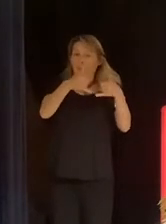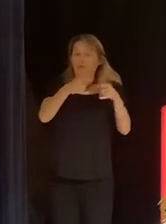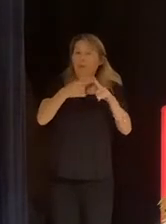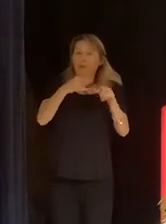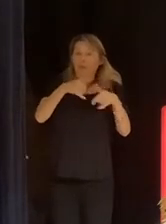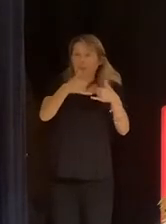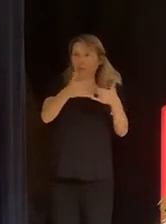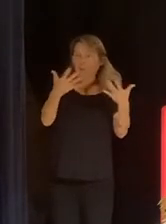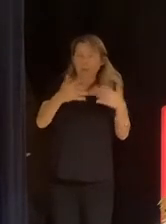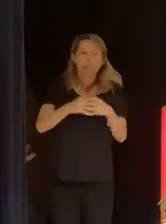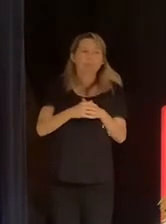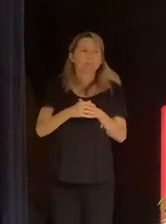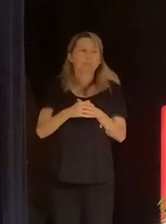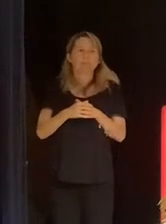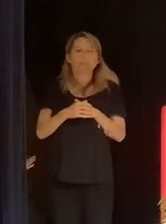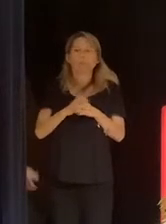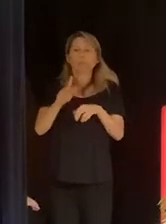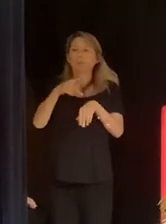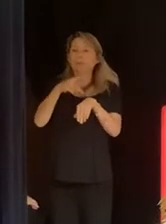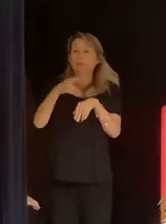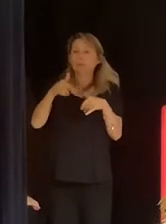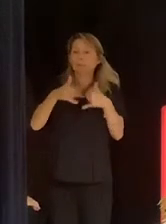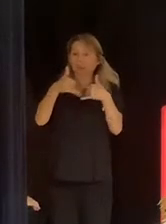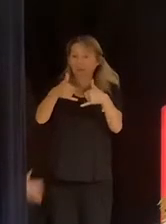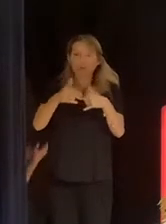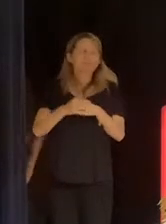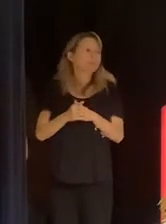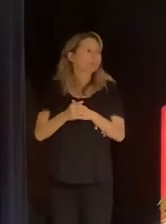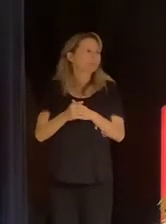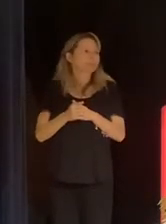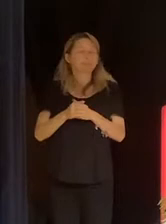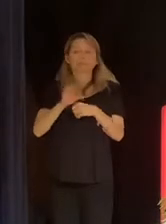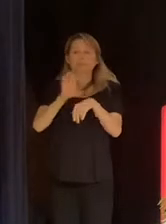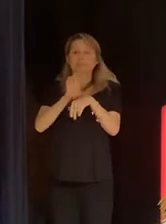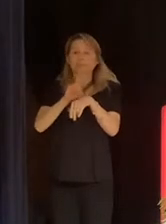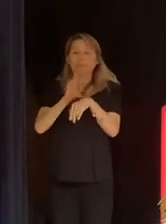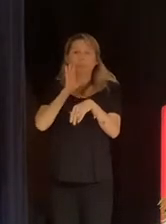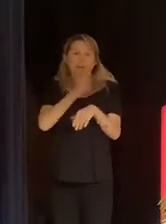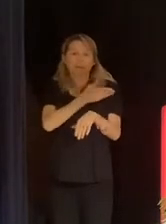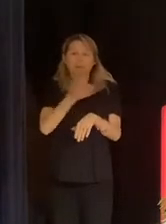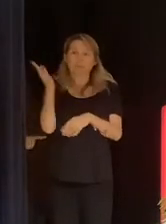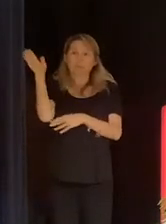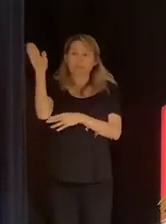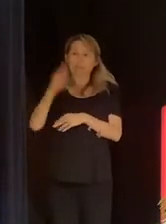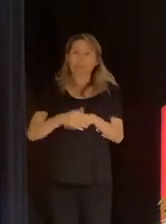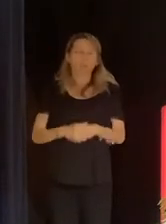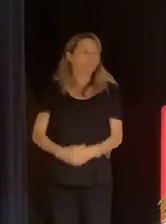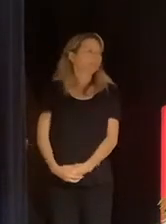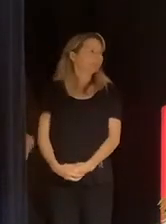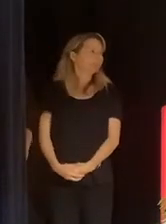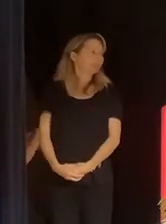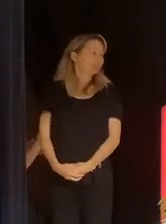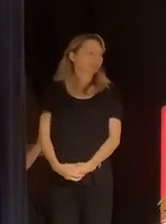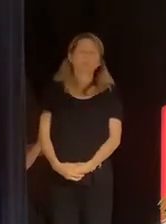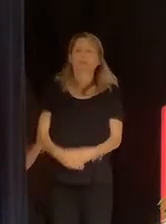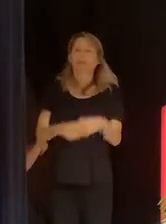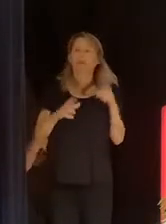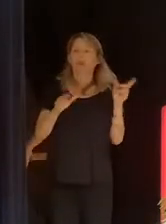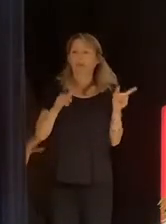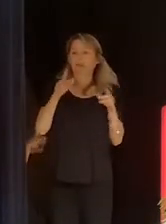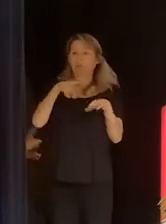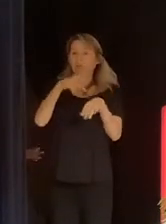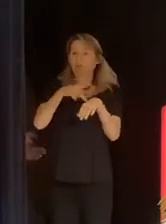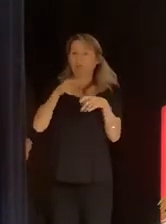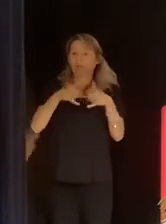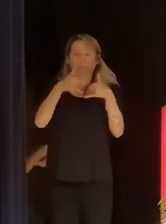award of the evening is the Principal's Award, and Mr. Dye will be presenting the plaque. The Principal's Award